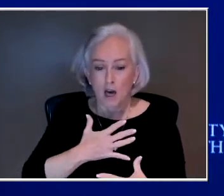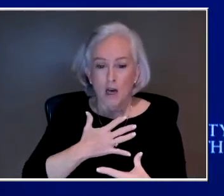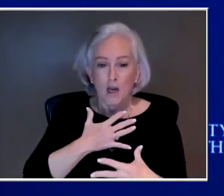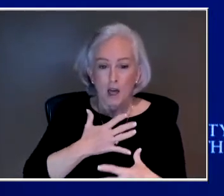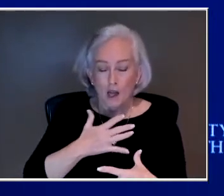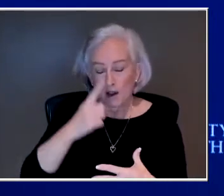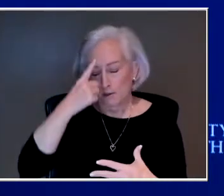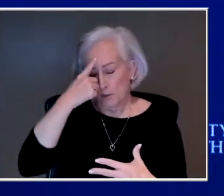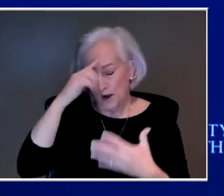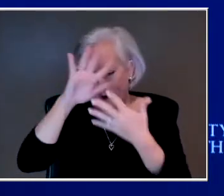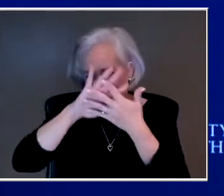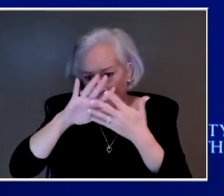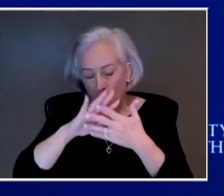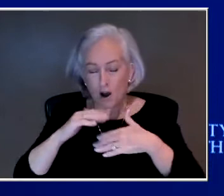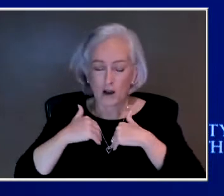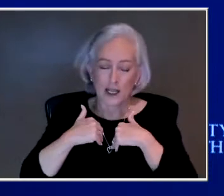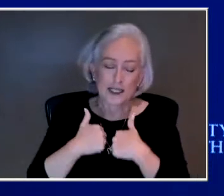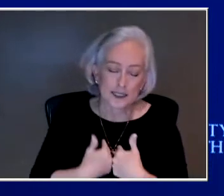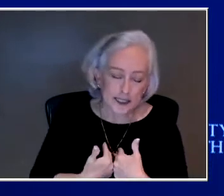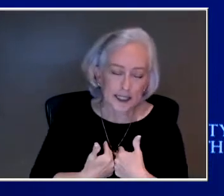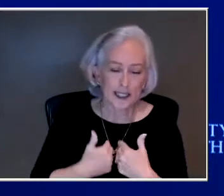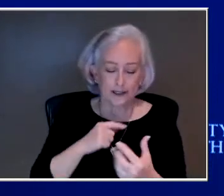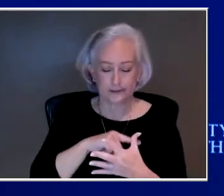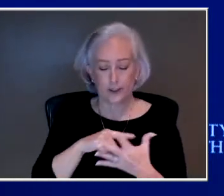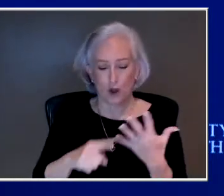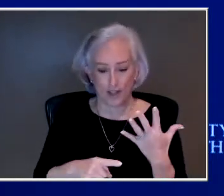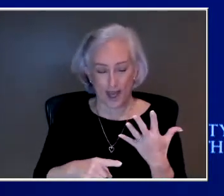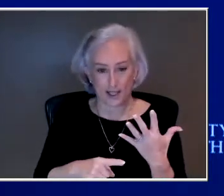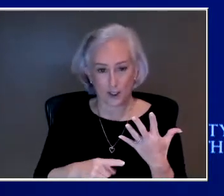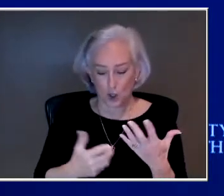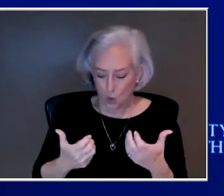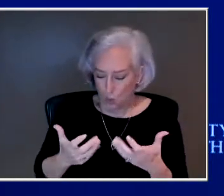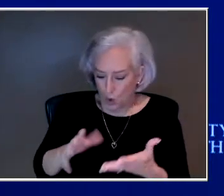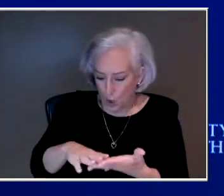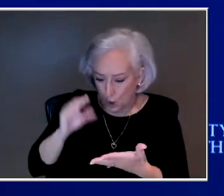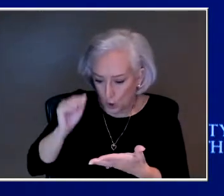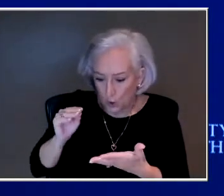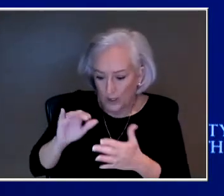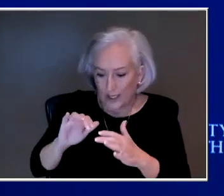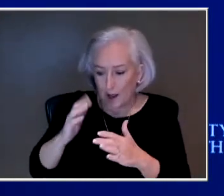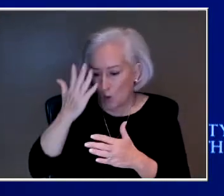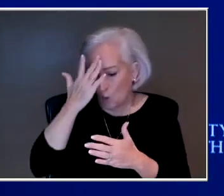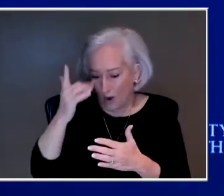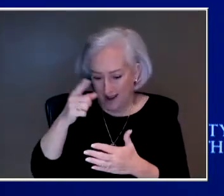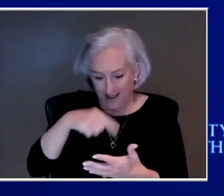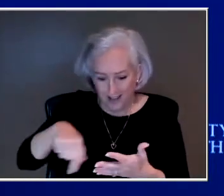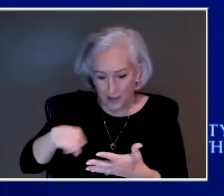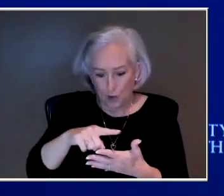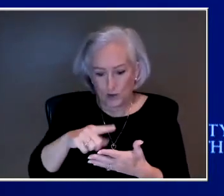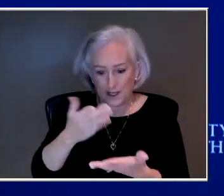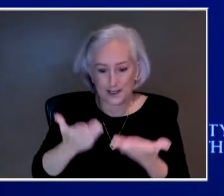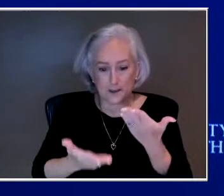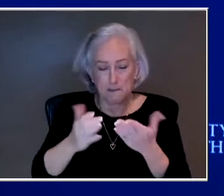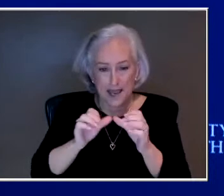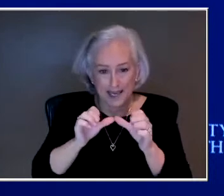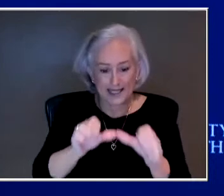fatigue. So we are learning mechanisms and really the reasons why these things may be persisting in people who have had